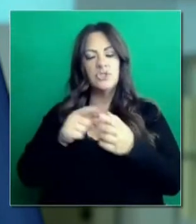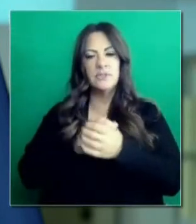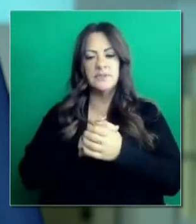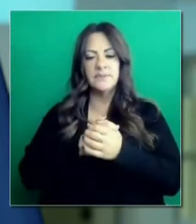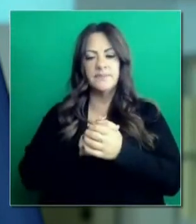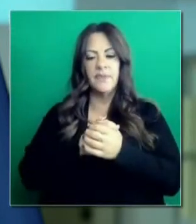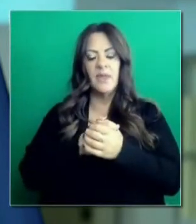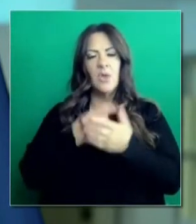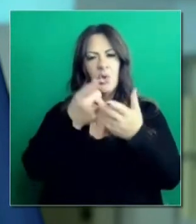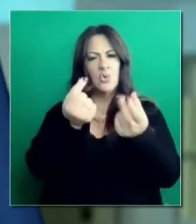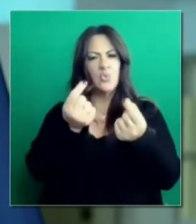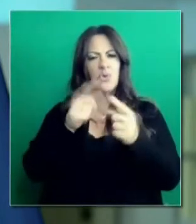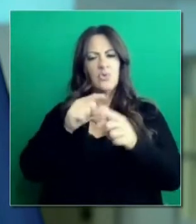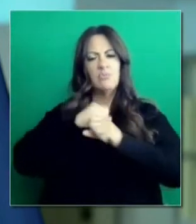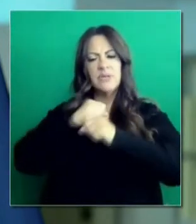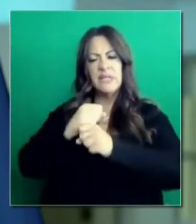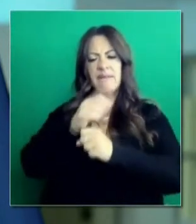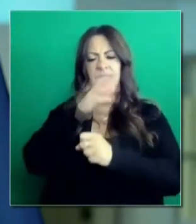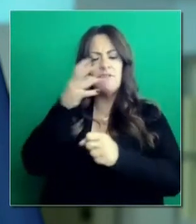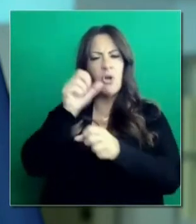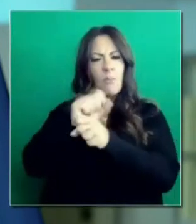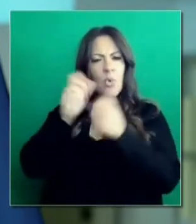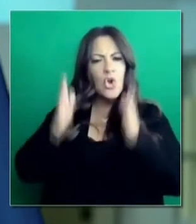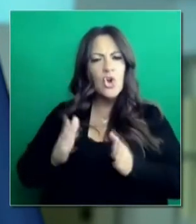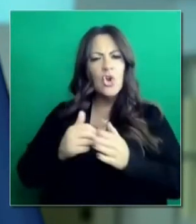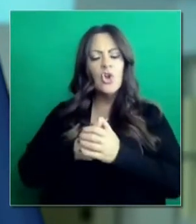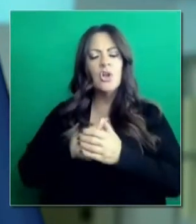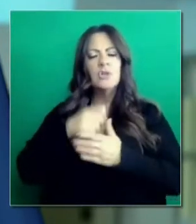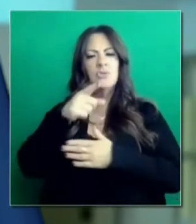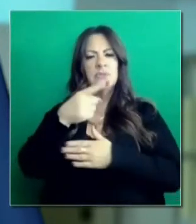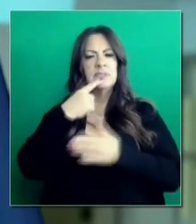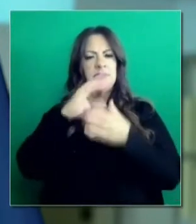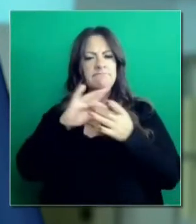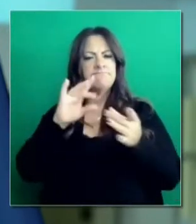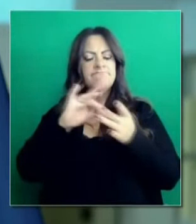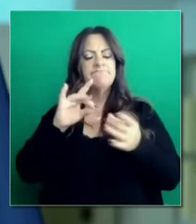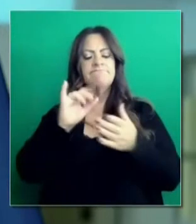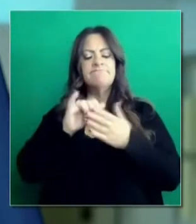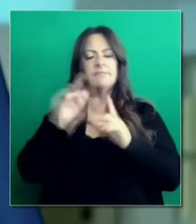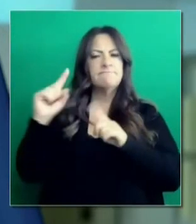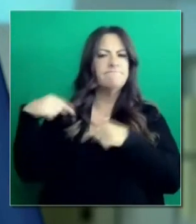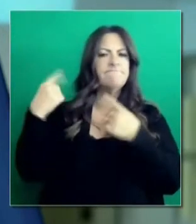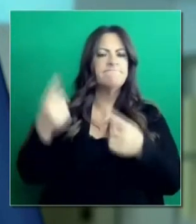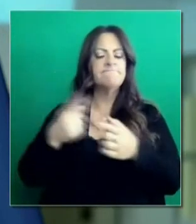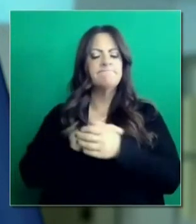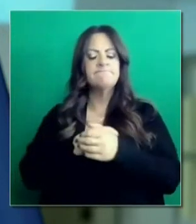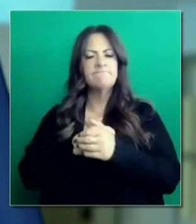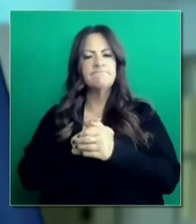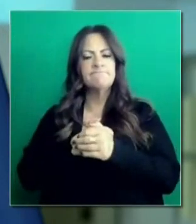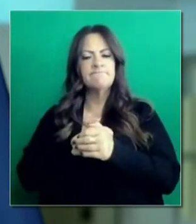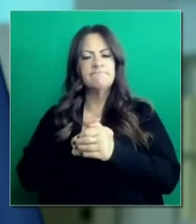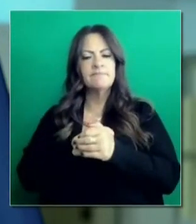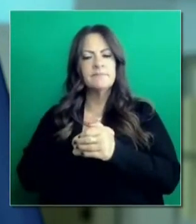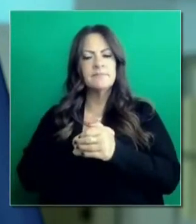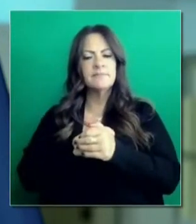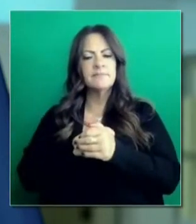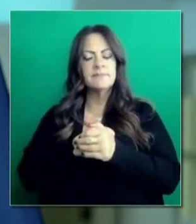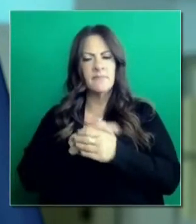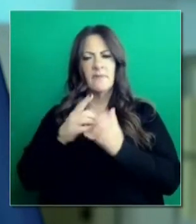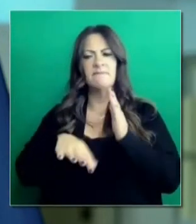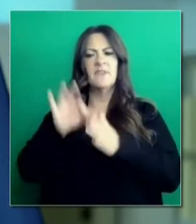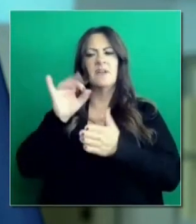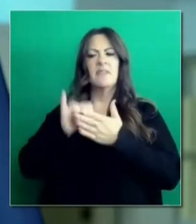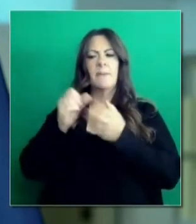You've mentioned housing for harvest a few times this month during your budget announcement, But as we've reported, not many farm workers